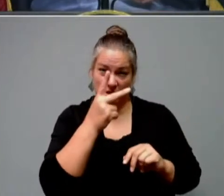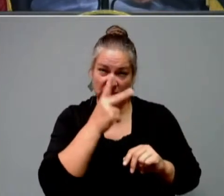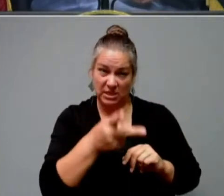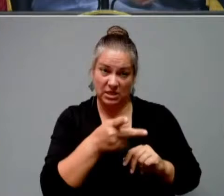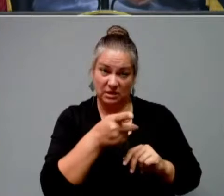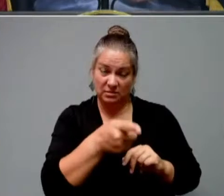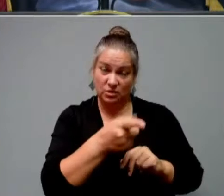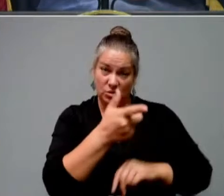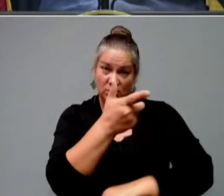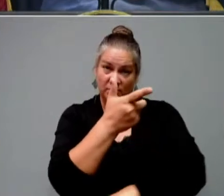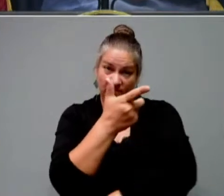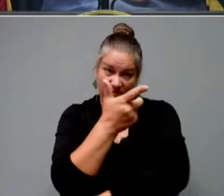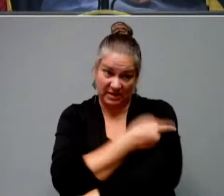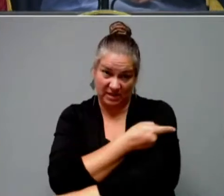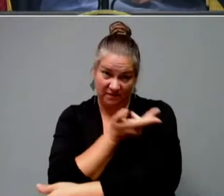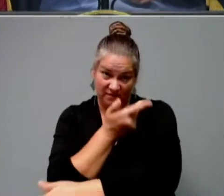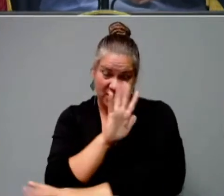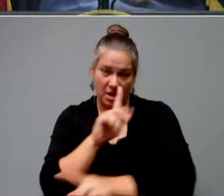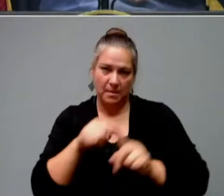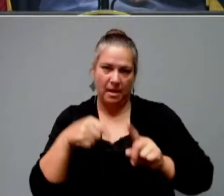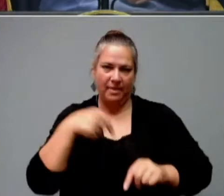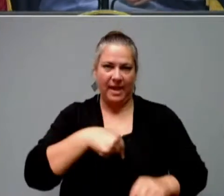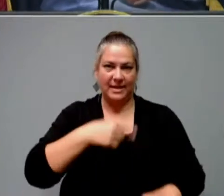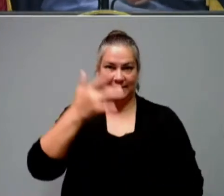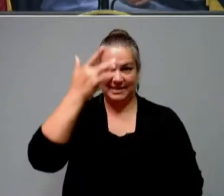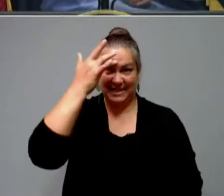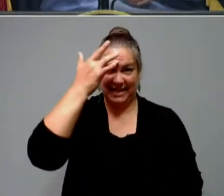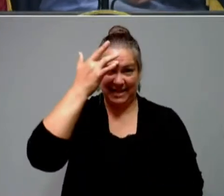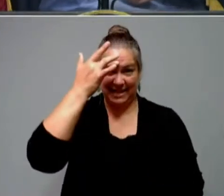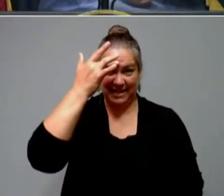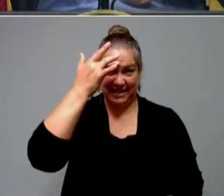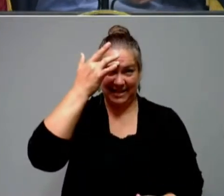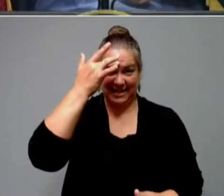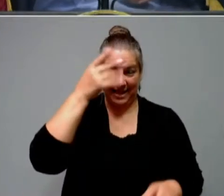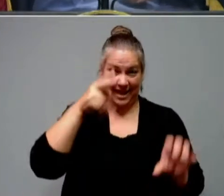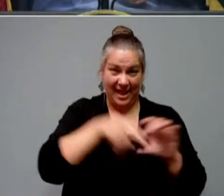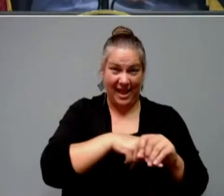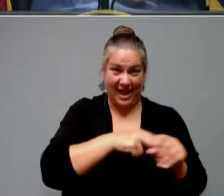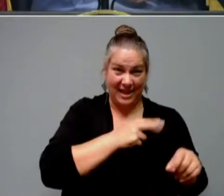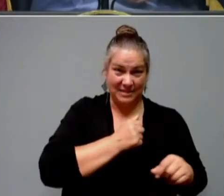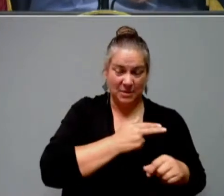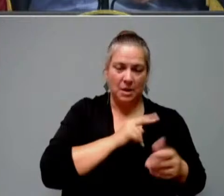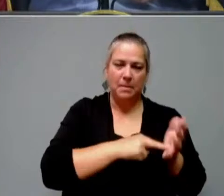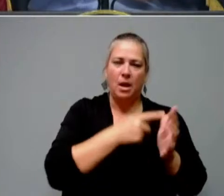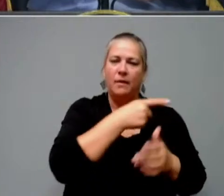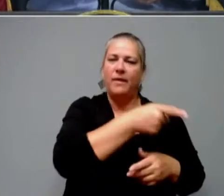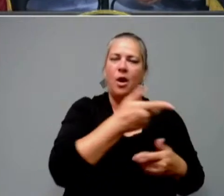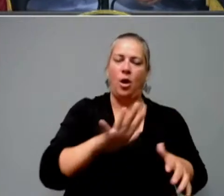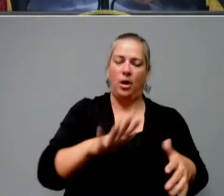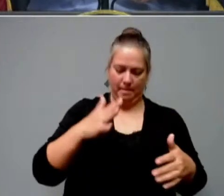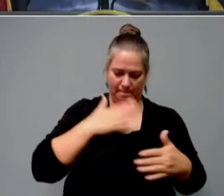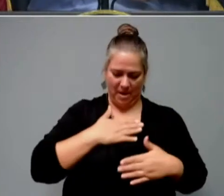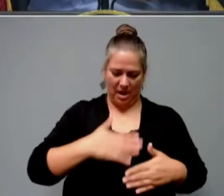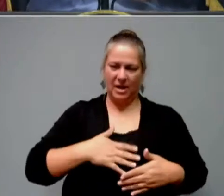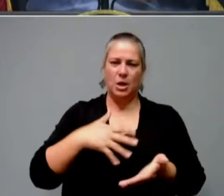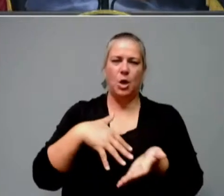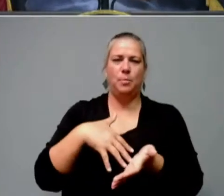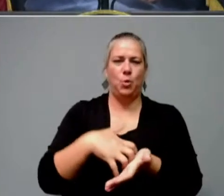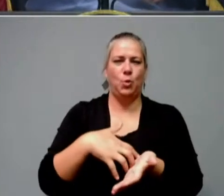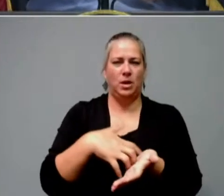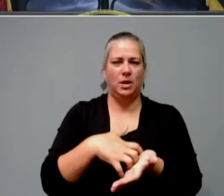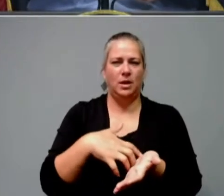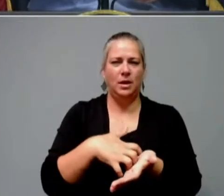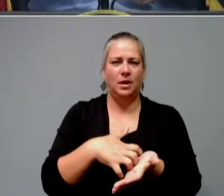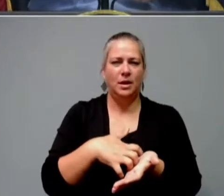hospital are the ones the CDC just approved a 3rd dose for. They're the ones whose immune systems may never have responded adequately to